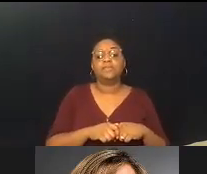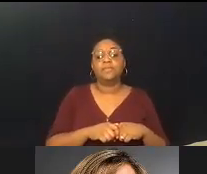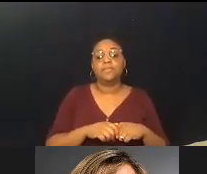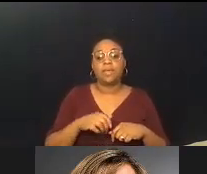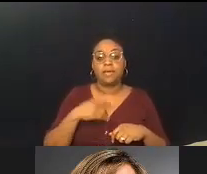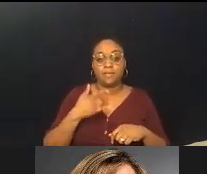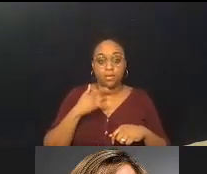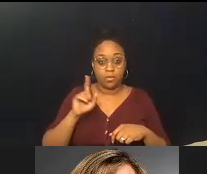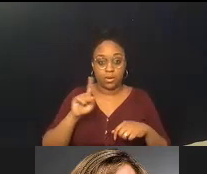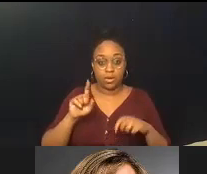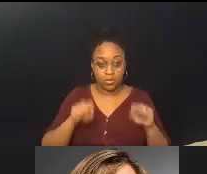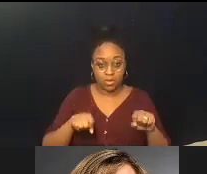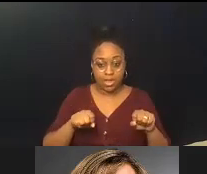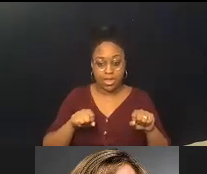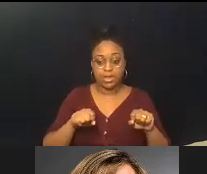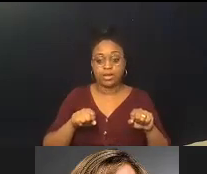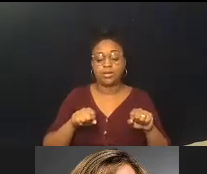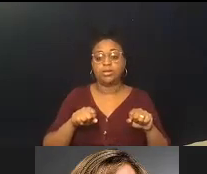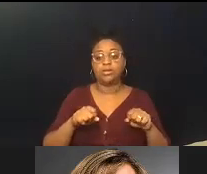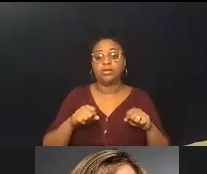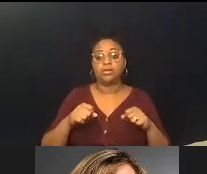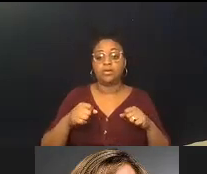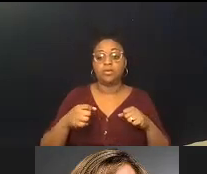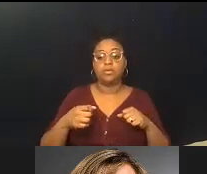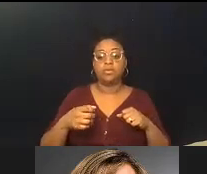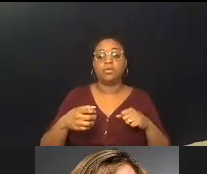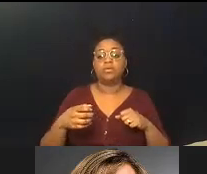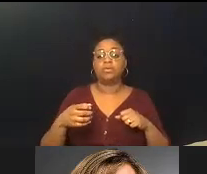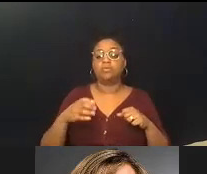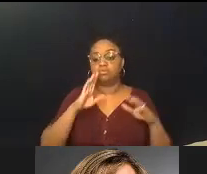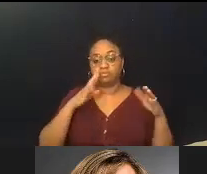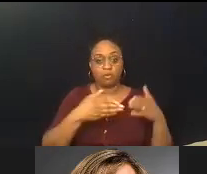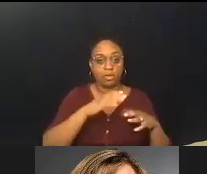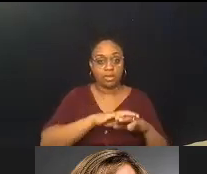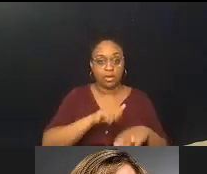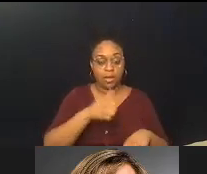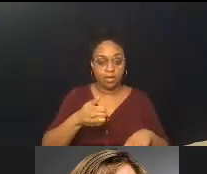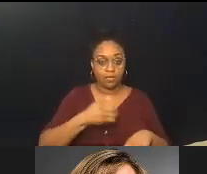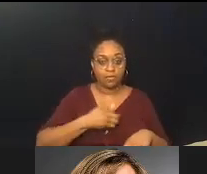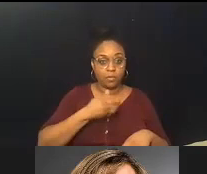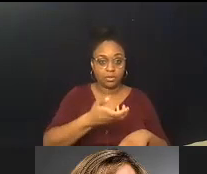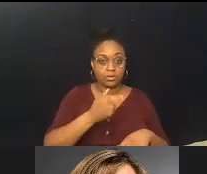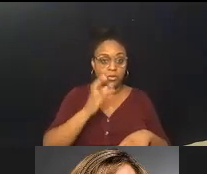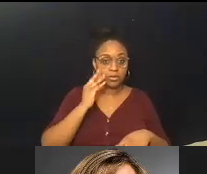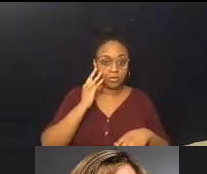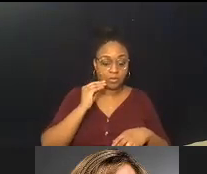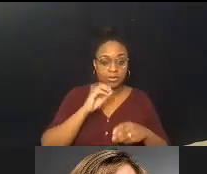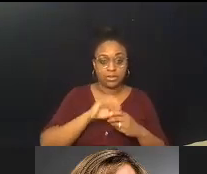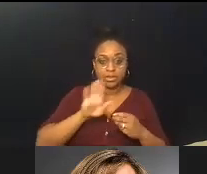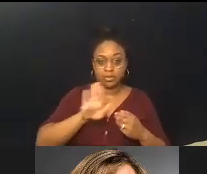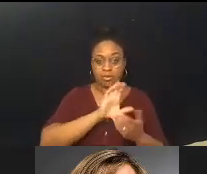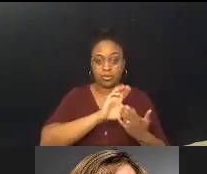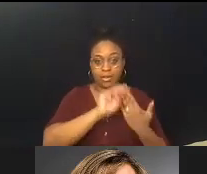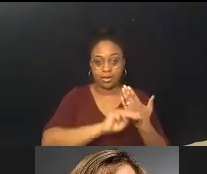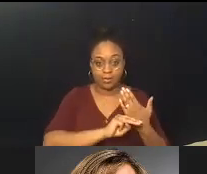think centering other voices in your curriculum, centering other experiences in your curriculum makes a ton of sense to me. You know, we